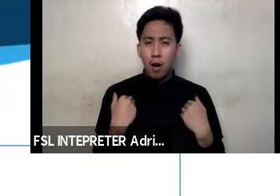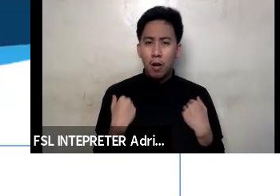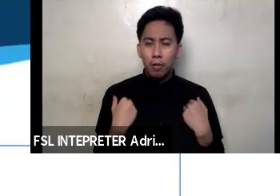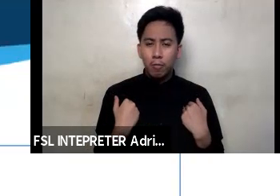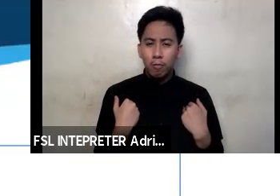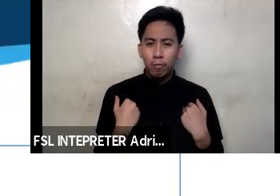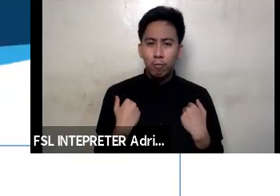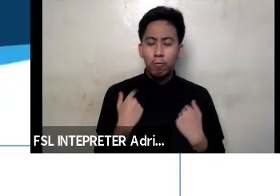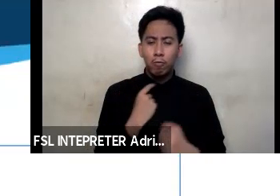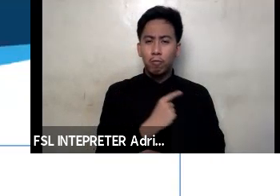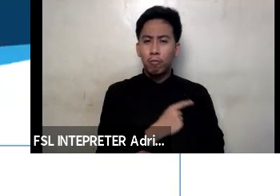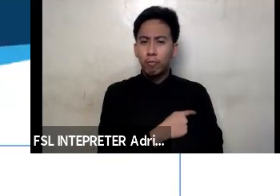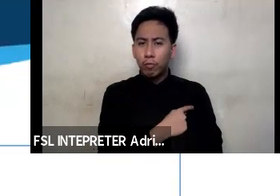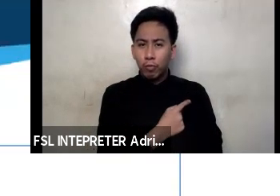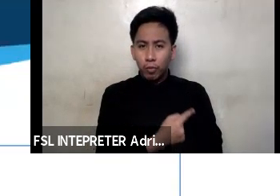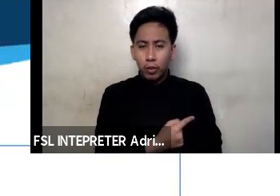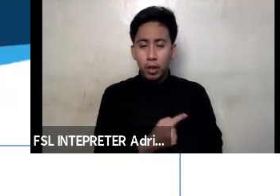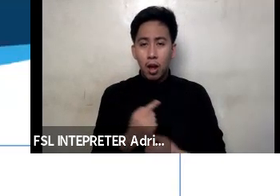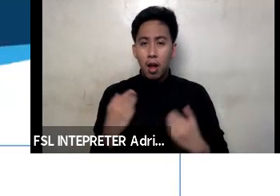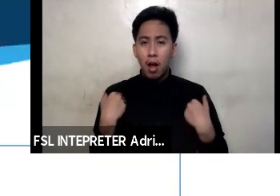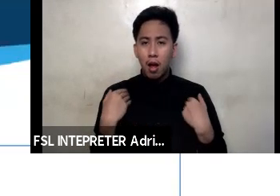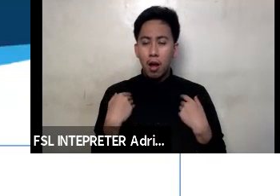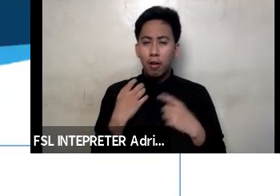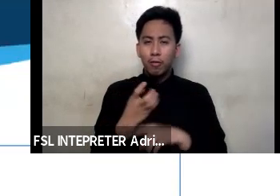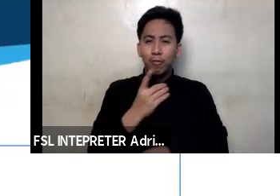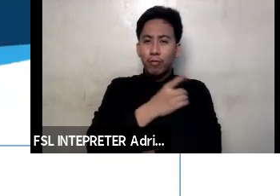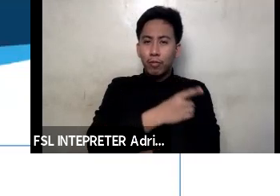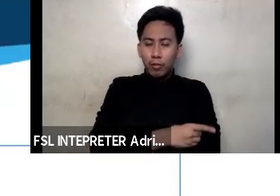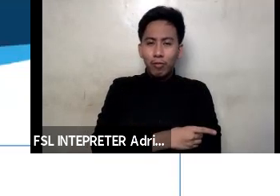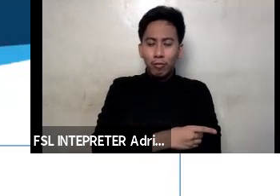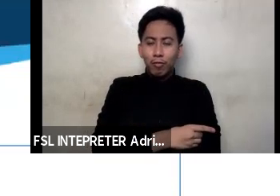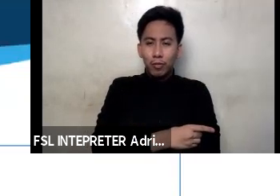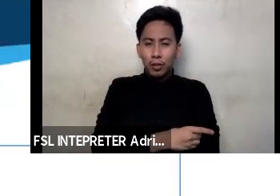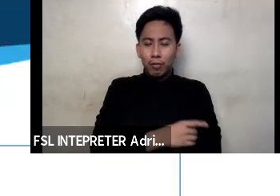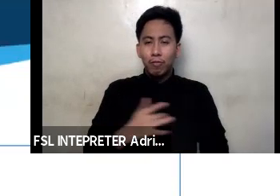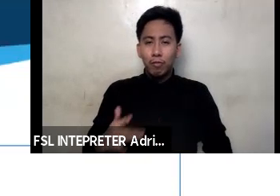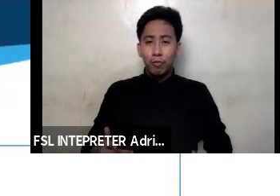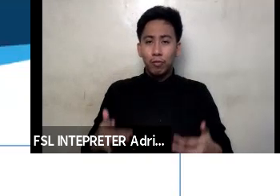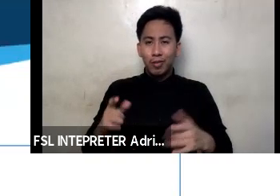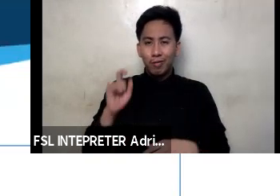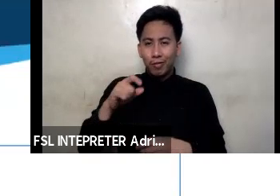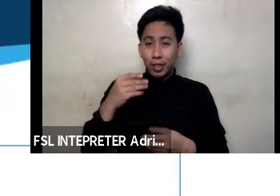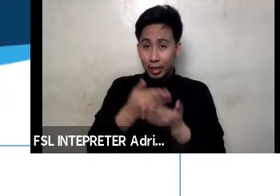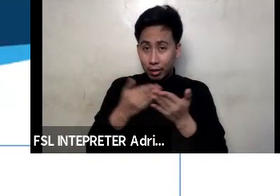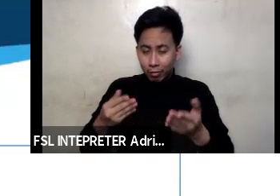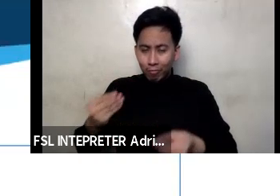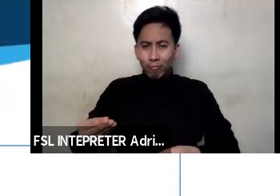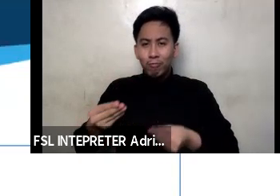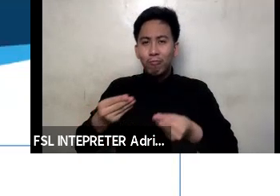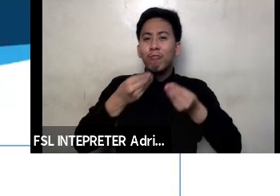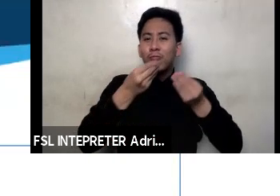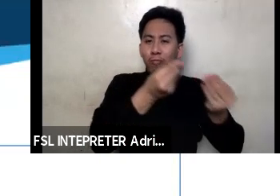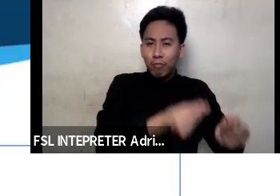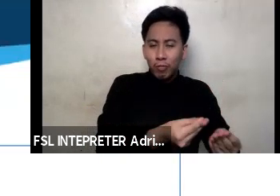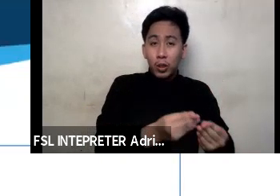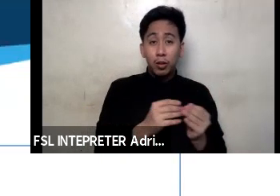purchasing power to acquire daily necessities in life. Parents to send their children to school